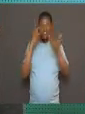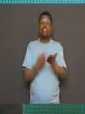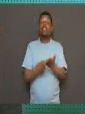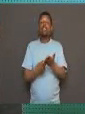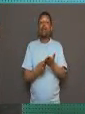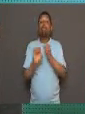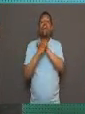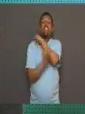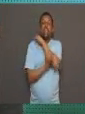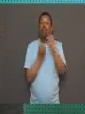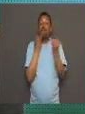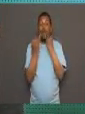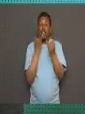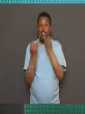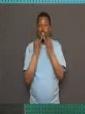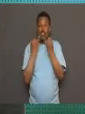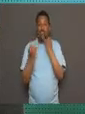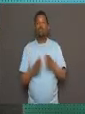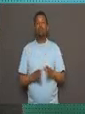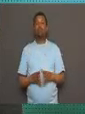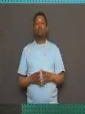this basic information,